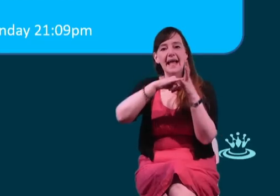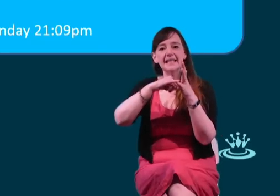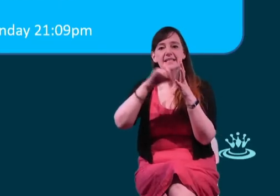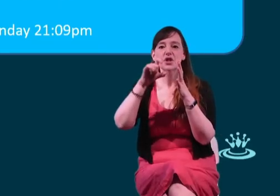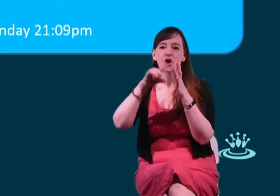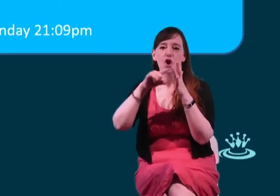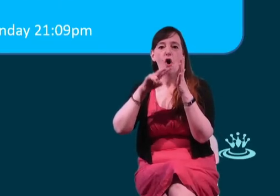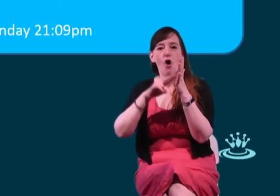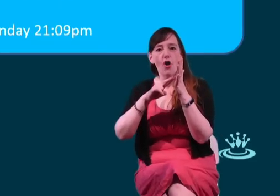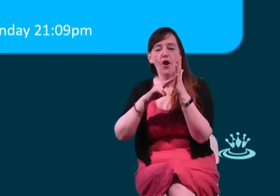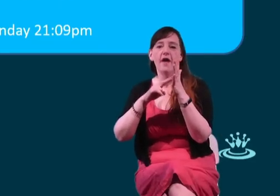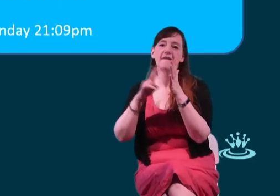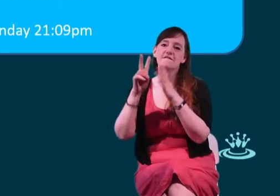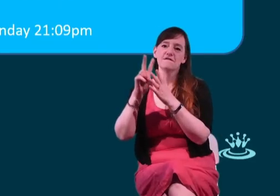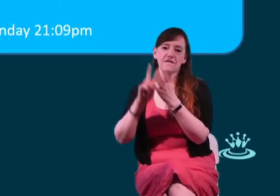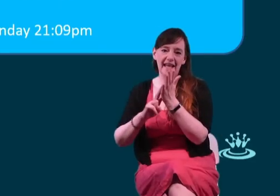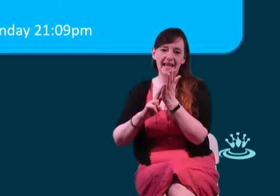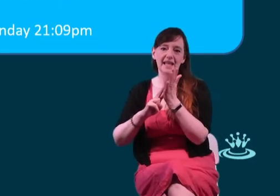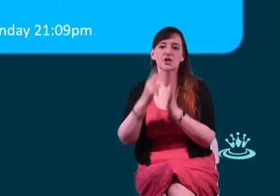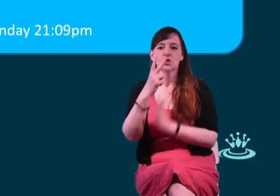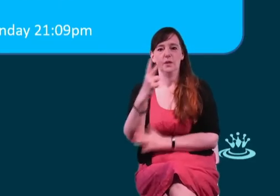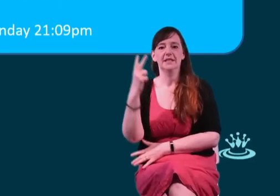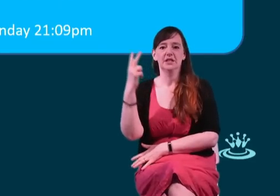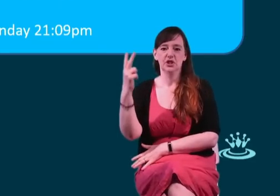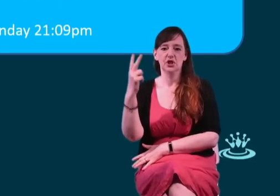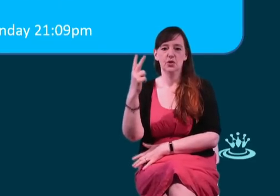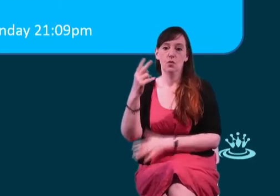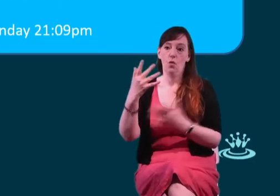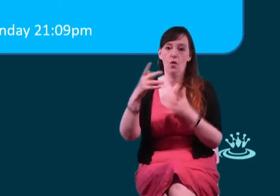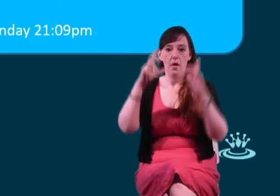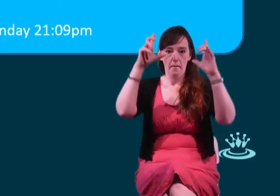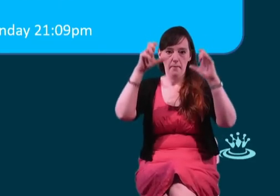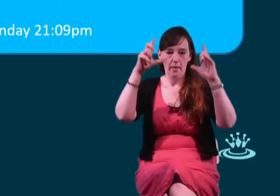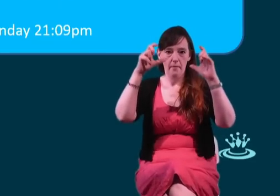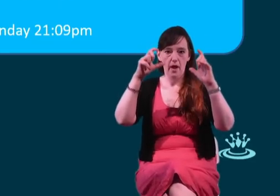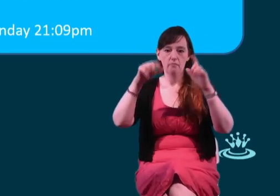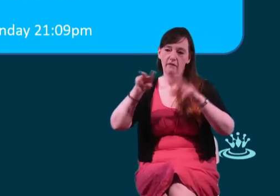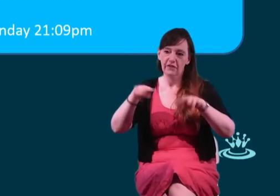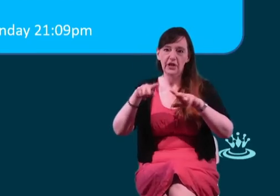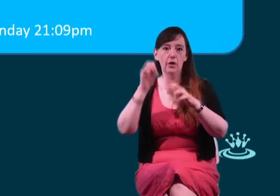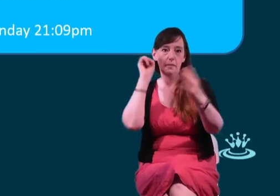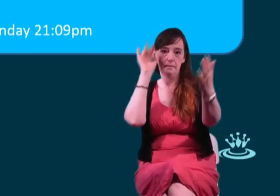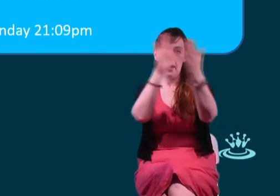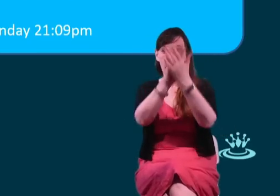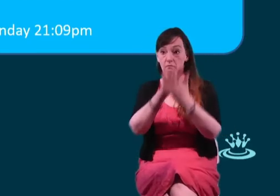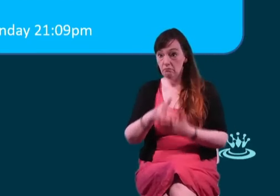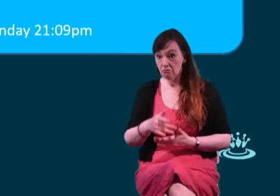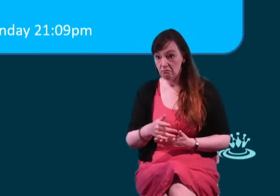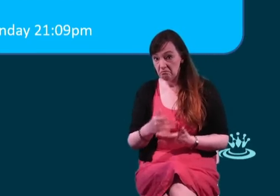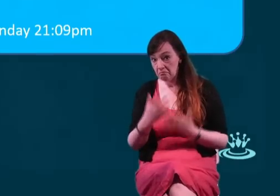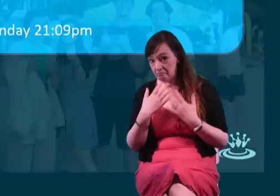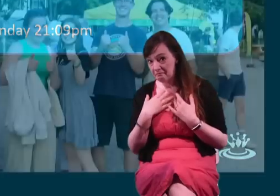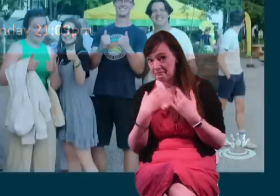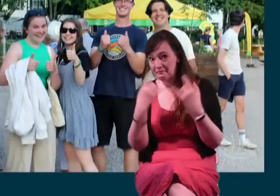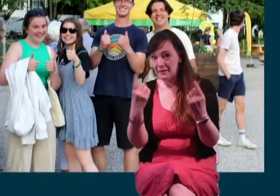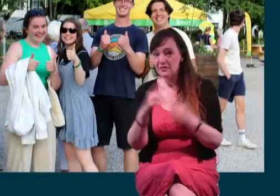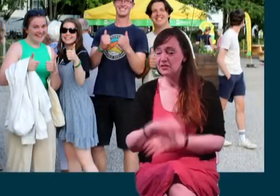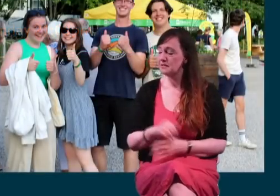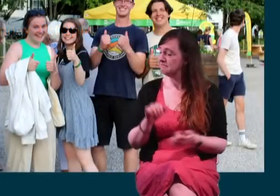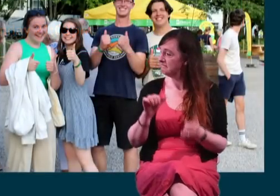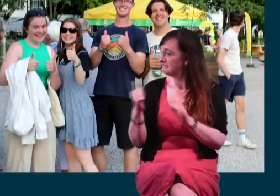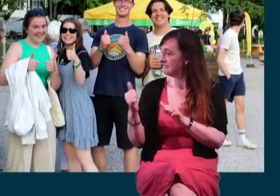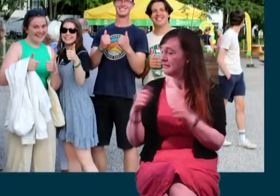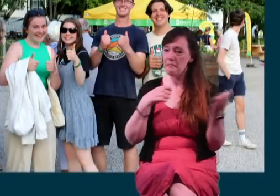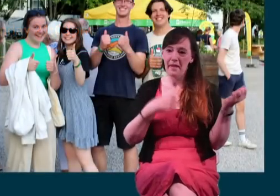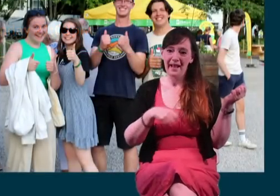KesConV22 or tag us in your photos and video. Well, there you go. If you're into that, please use it. Over to Alana, who's going to lead us